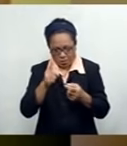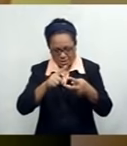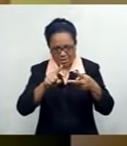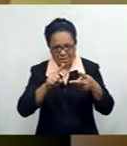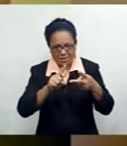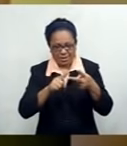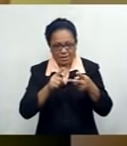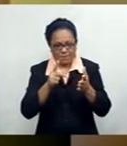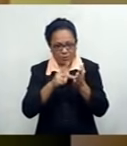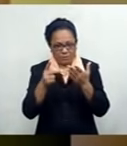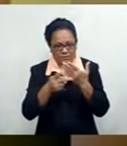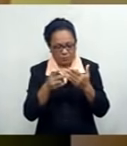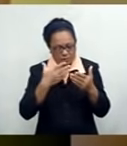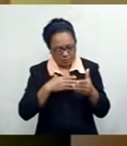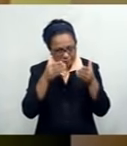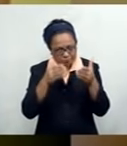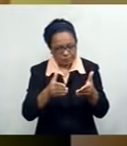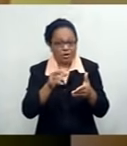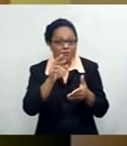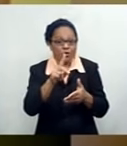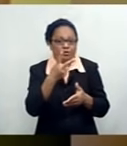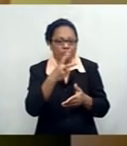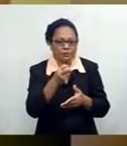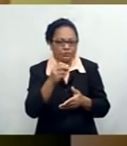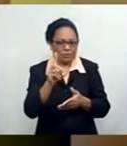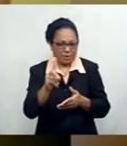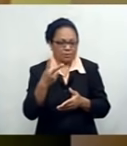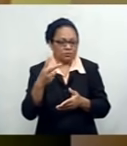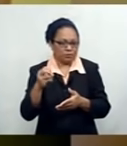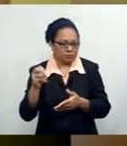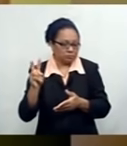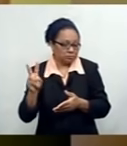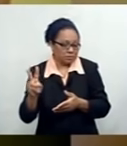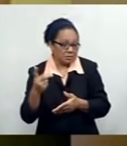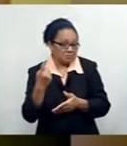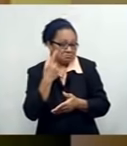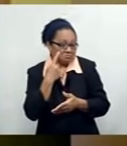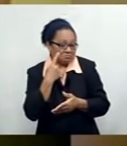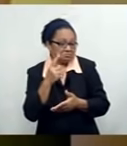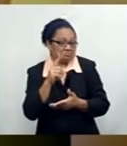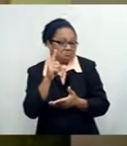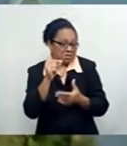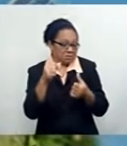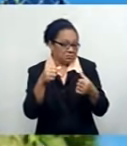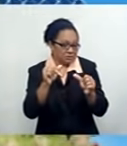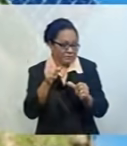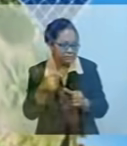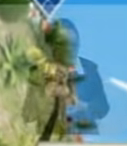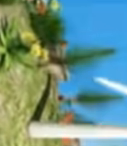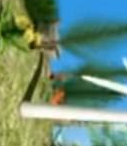going to look into to 2021 and 2022 and see if it can be feasible for this market.